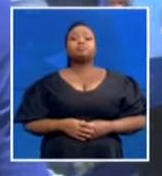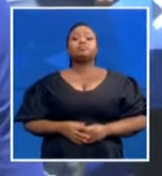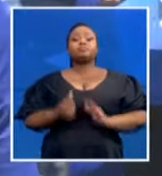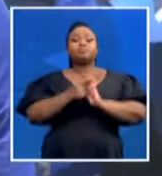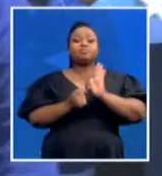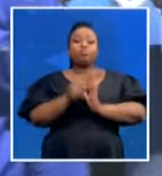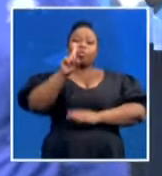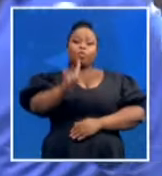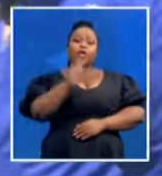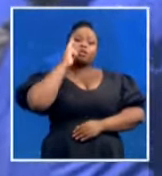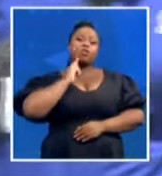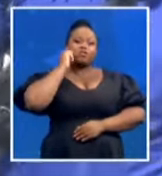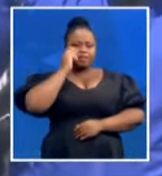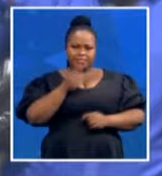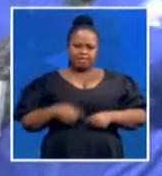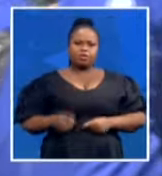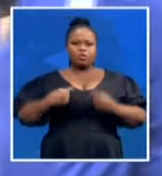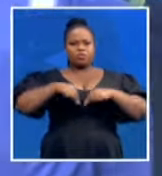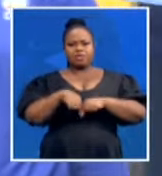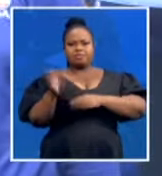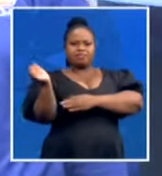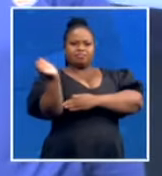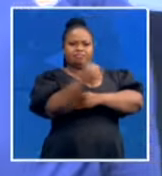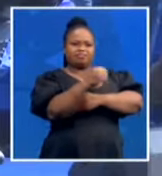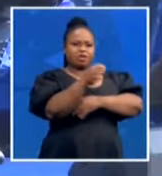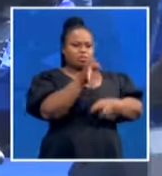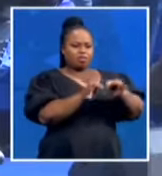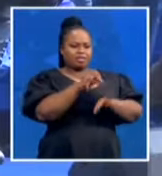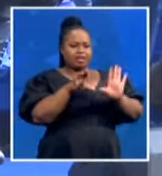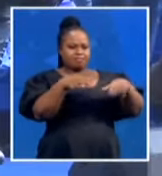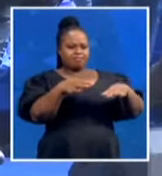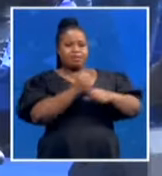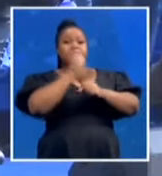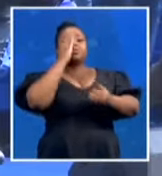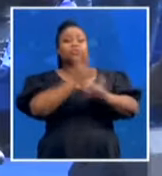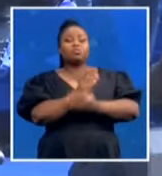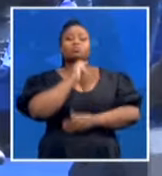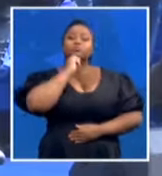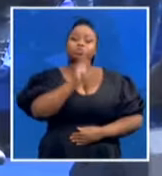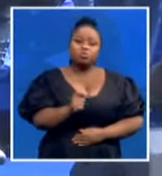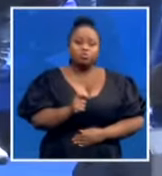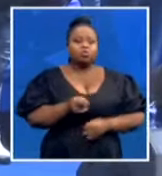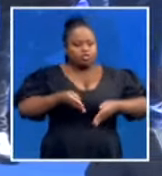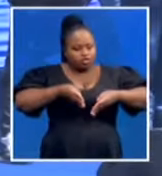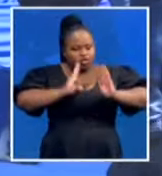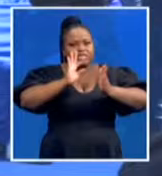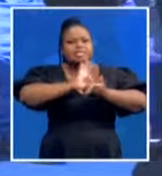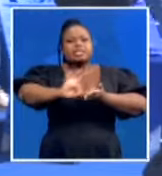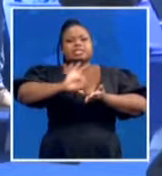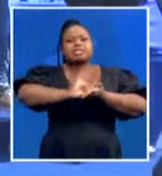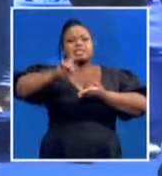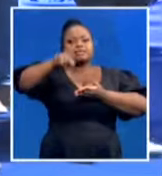masiqeshe umbutho ozawuqinisekisa ukuba izitrato zicokekile, umbane